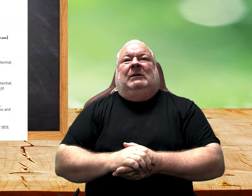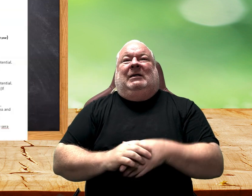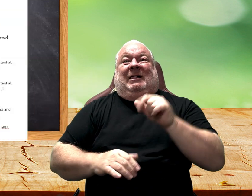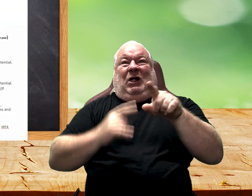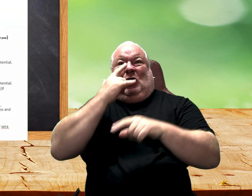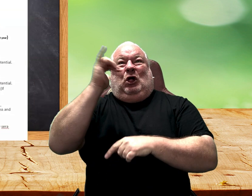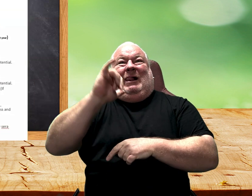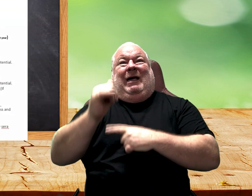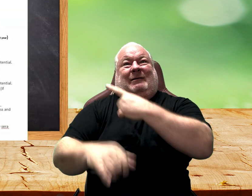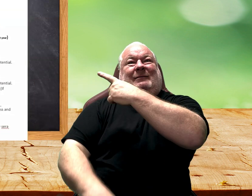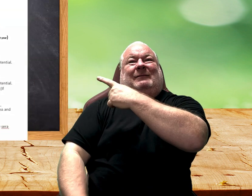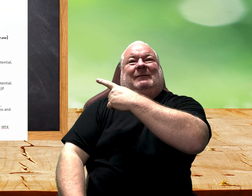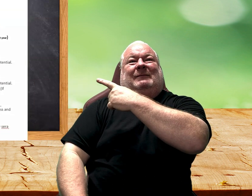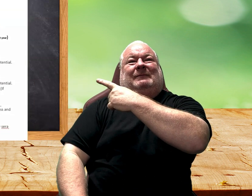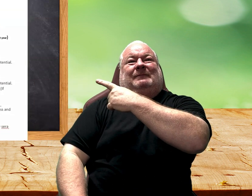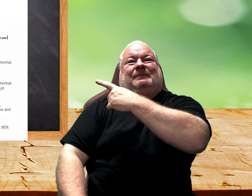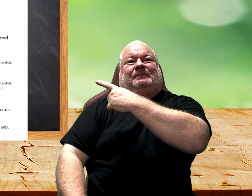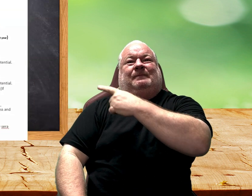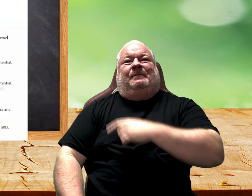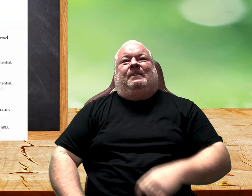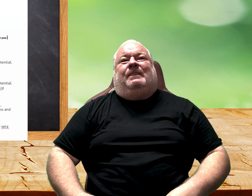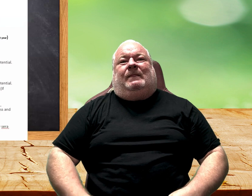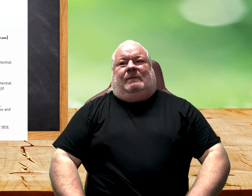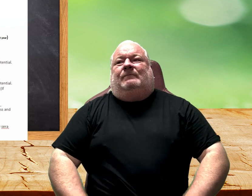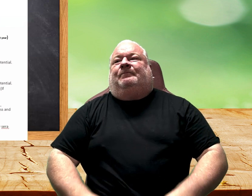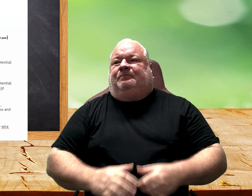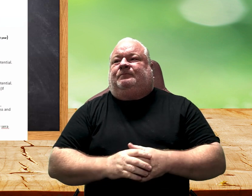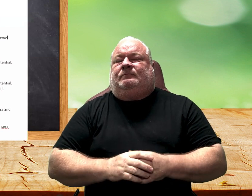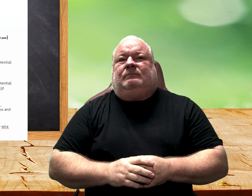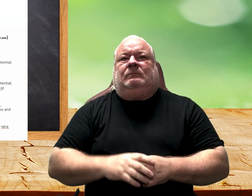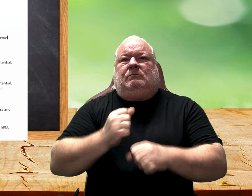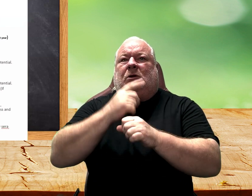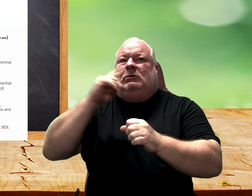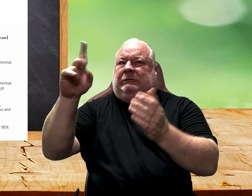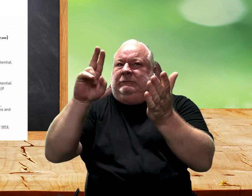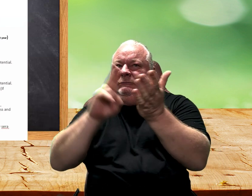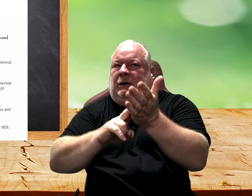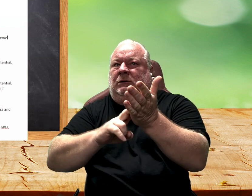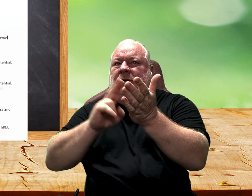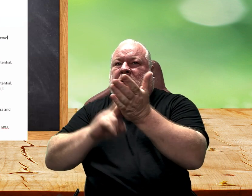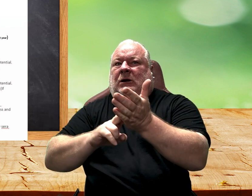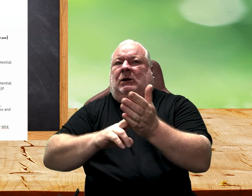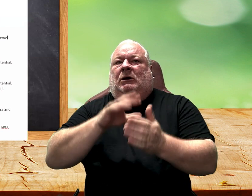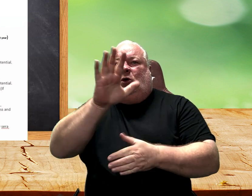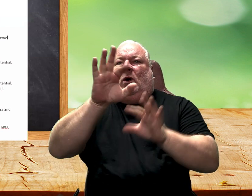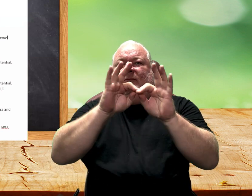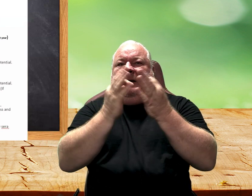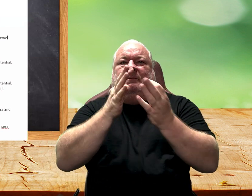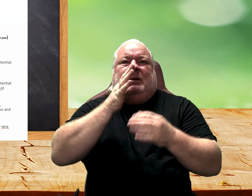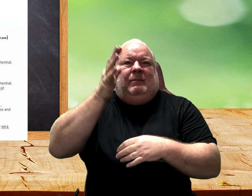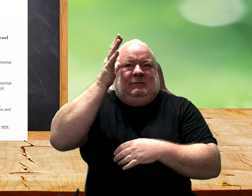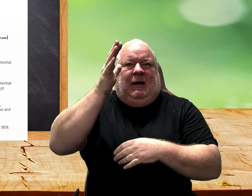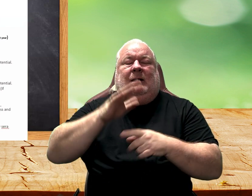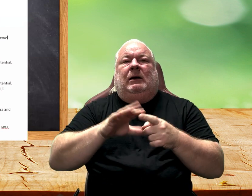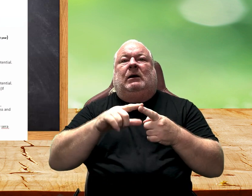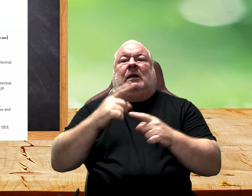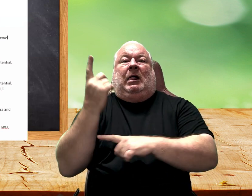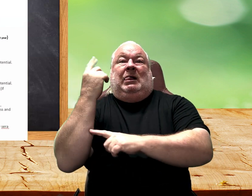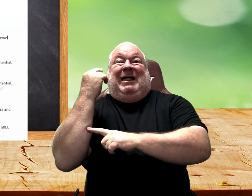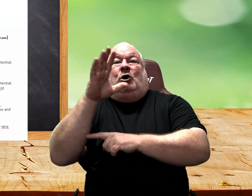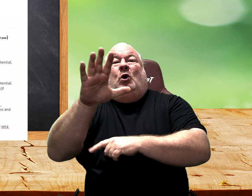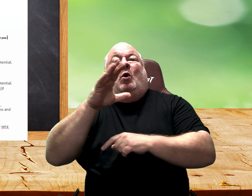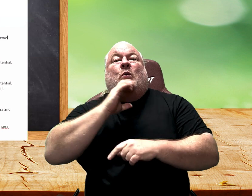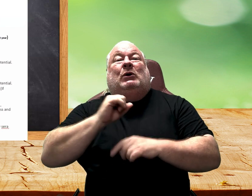This is the petition of candidacy. You have to be sure you get it signed by your parent, by last